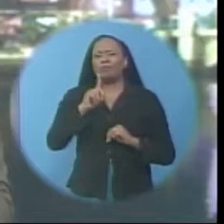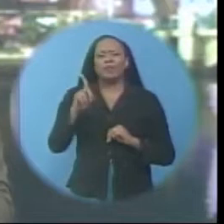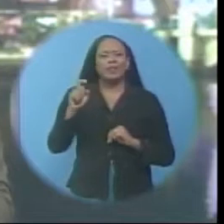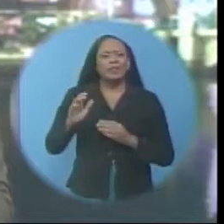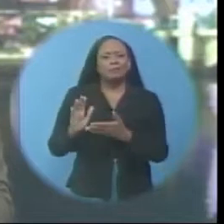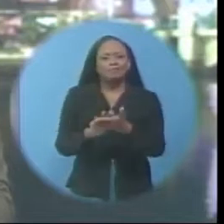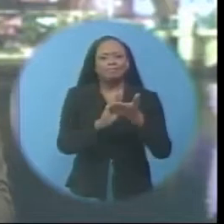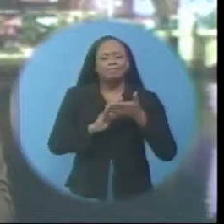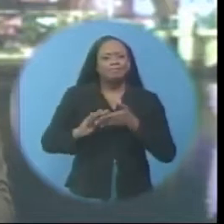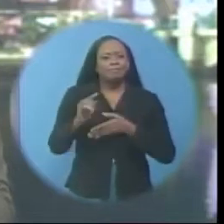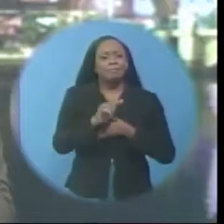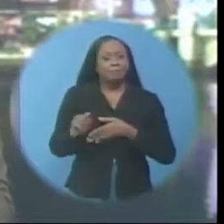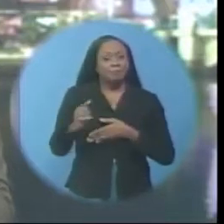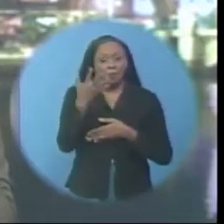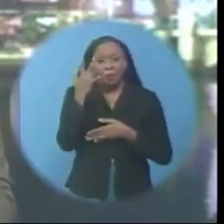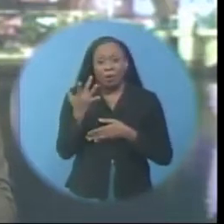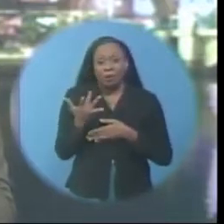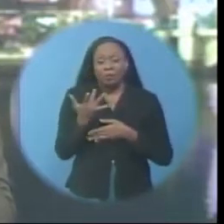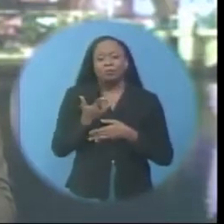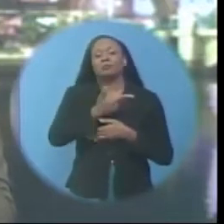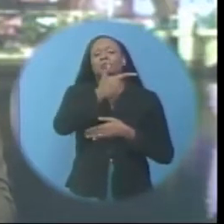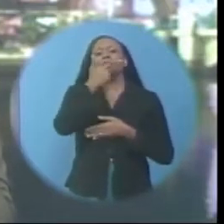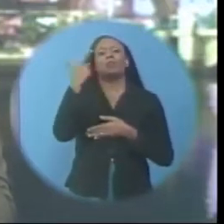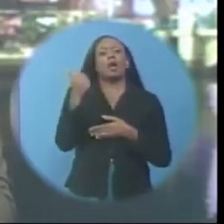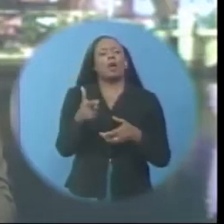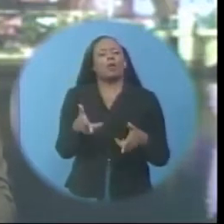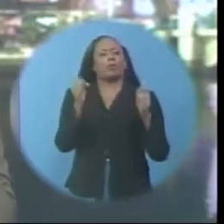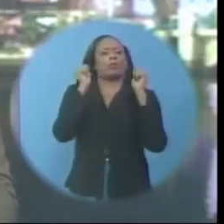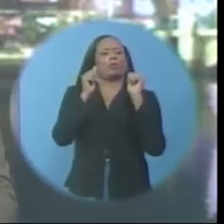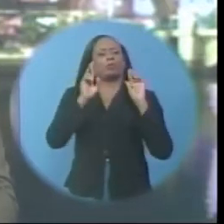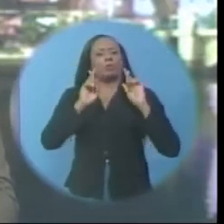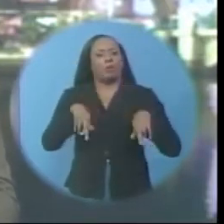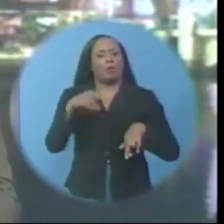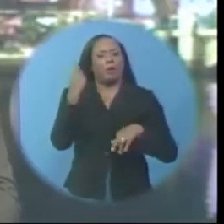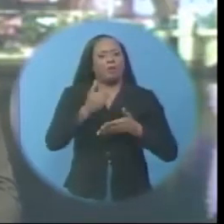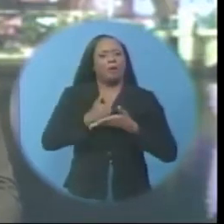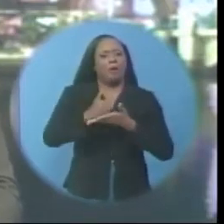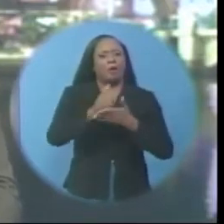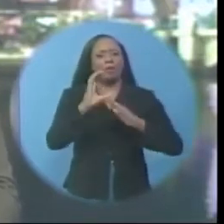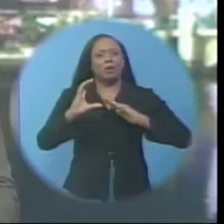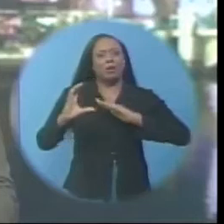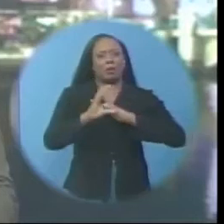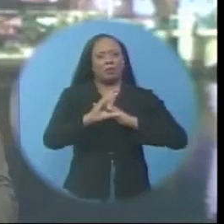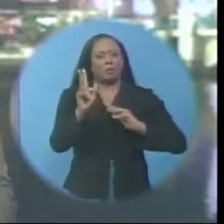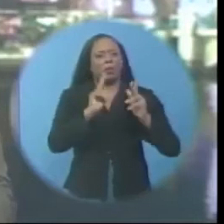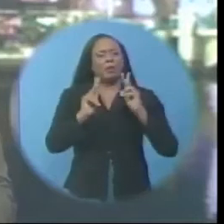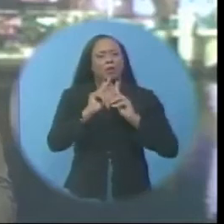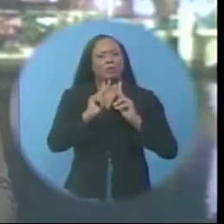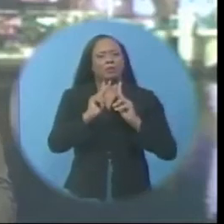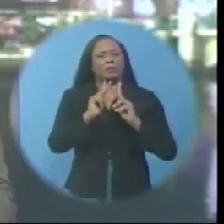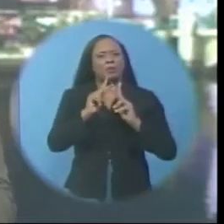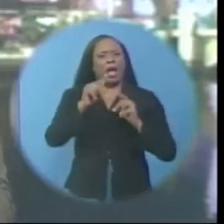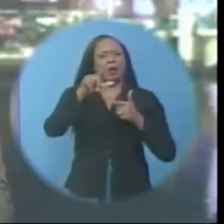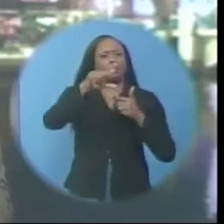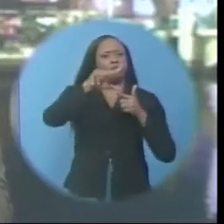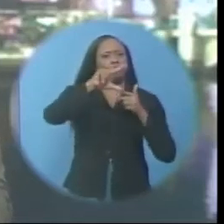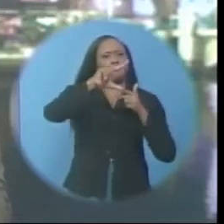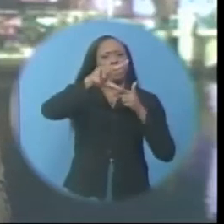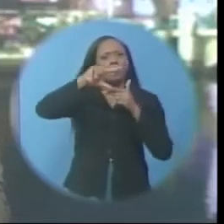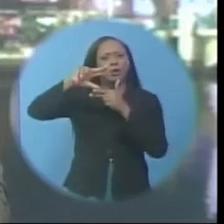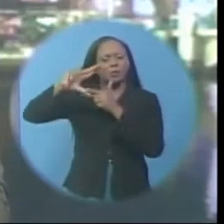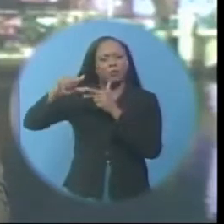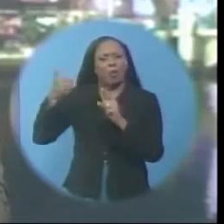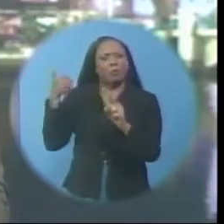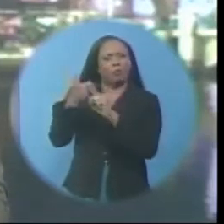the quick response it has given to disaster situations in the region. This commendation from Director General of the Barbados